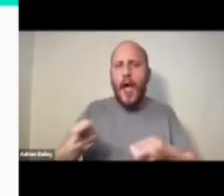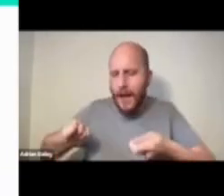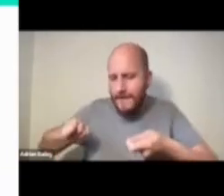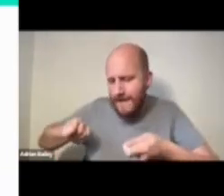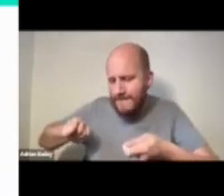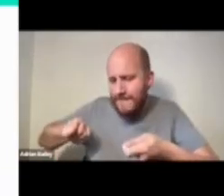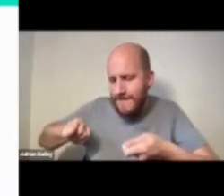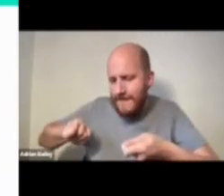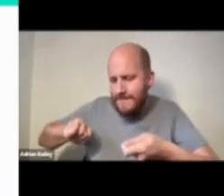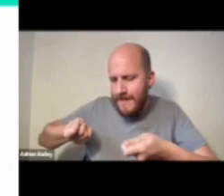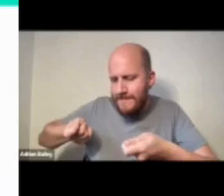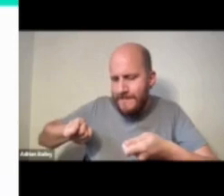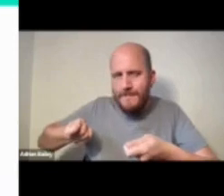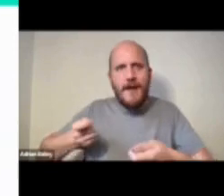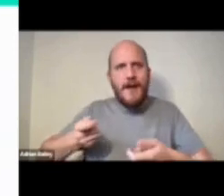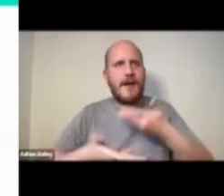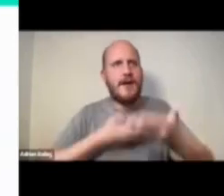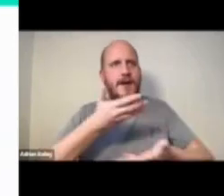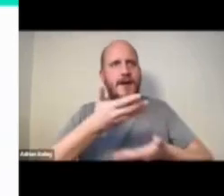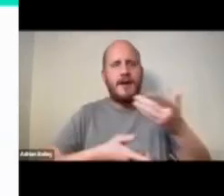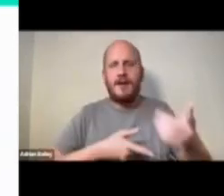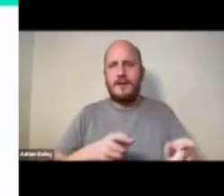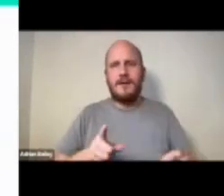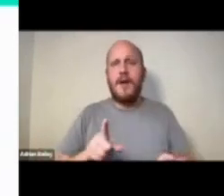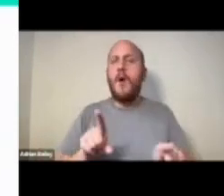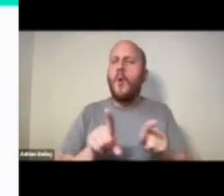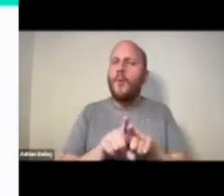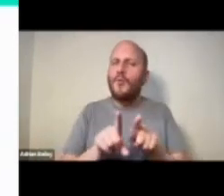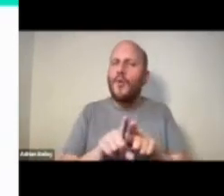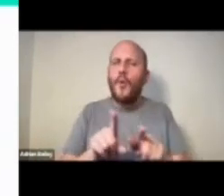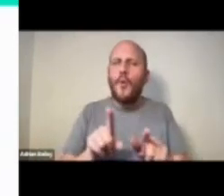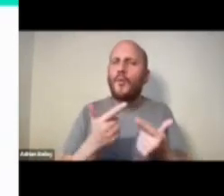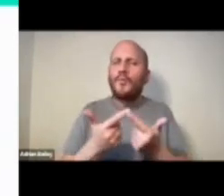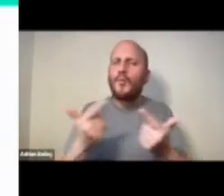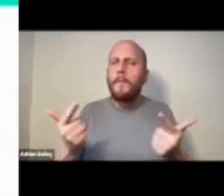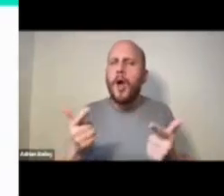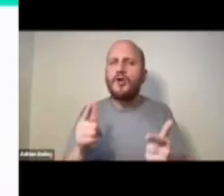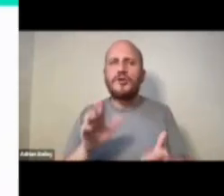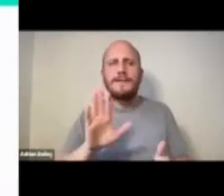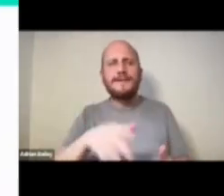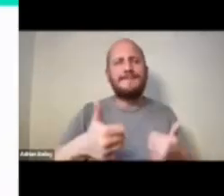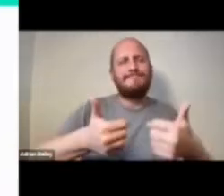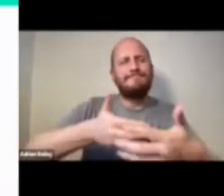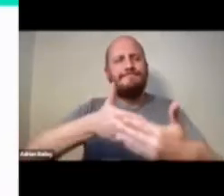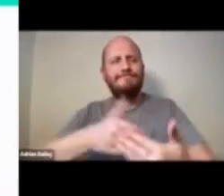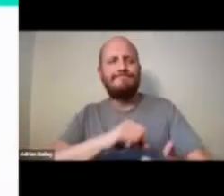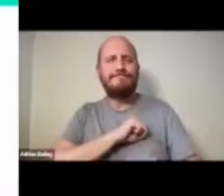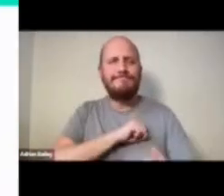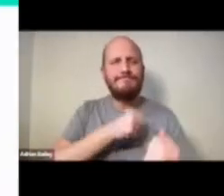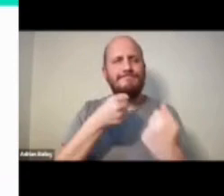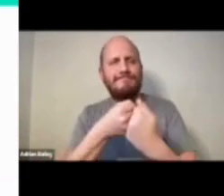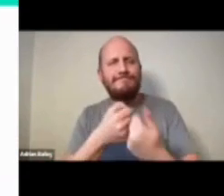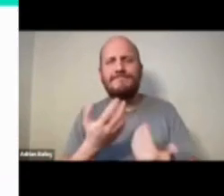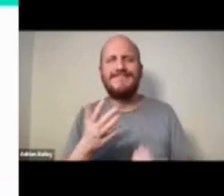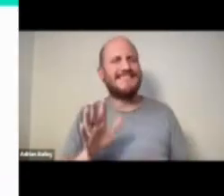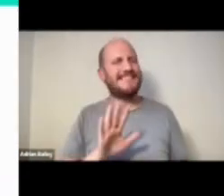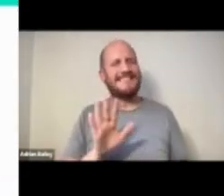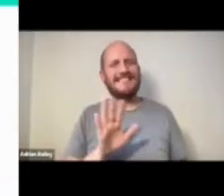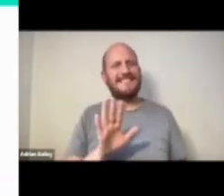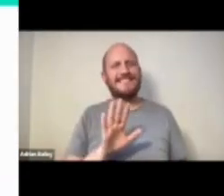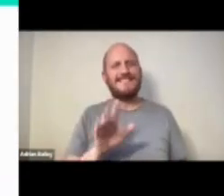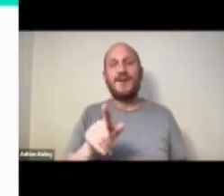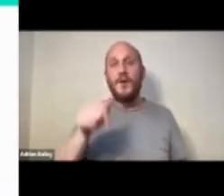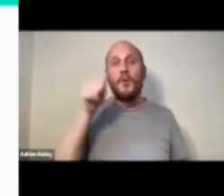to go too far the other way and sound overly chatty and friendly. I always think of the people on the high street who approach you to sign